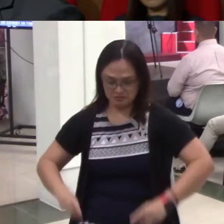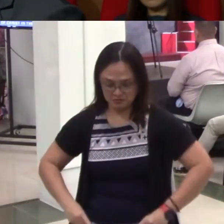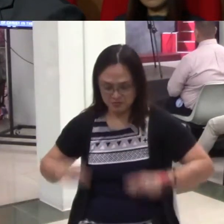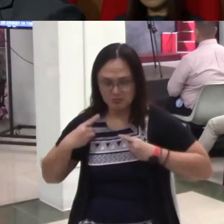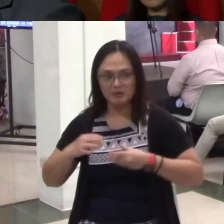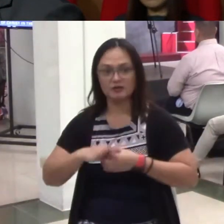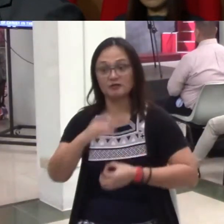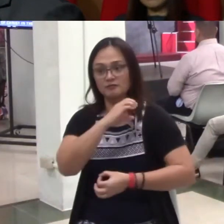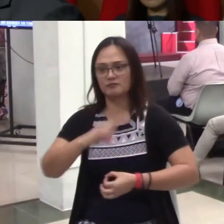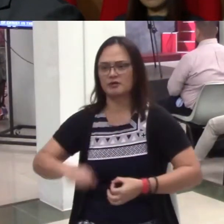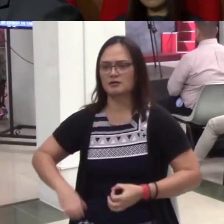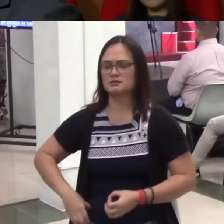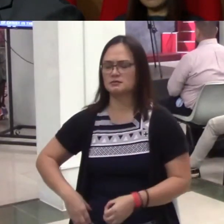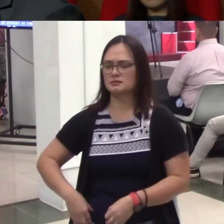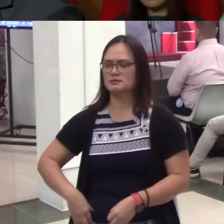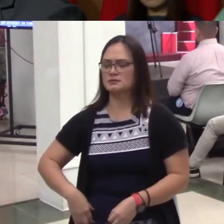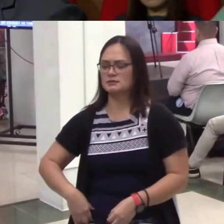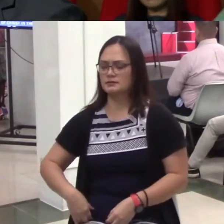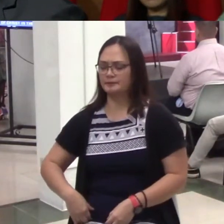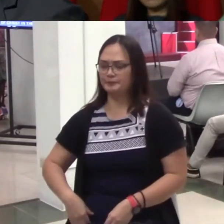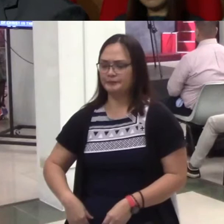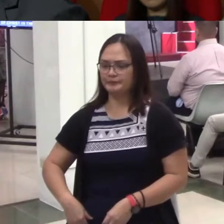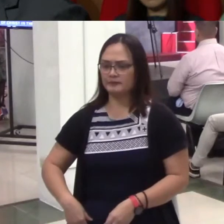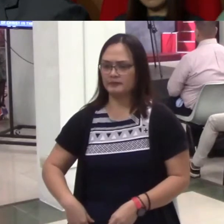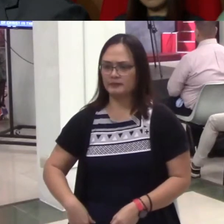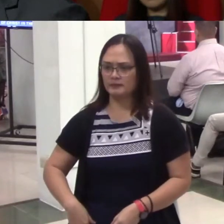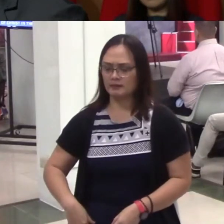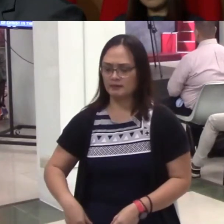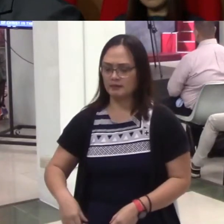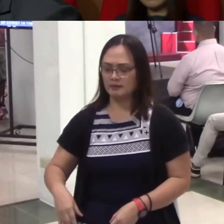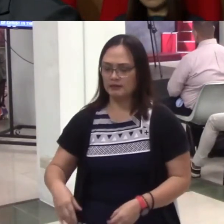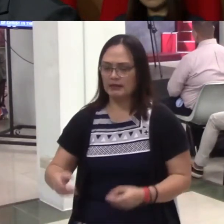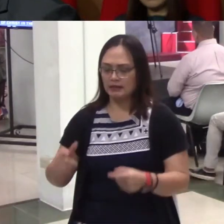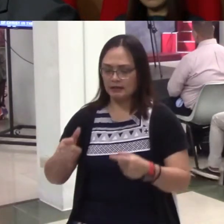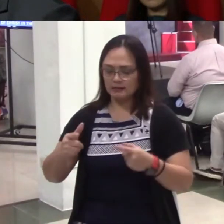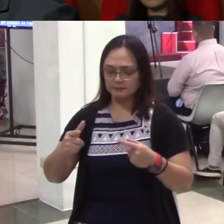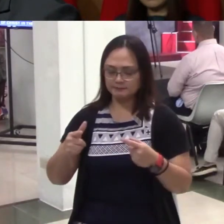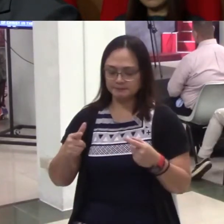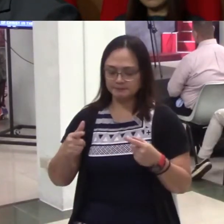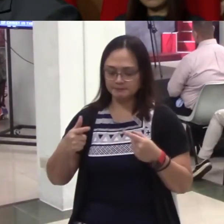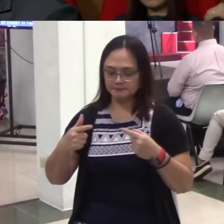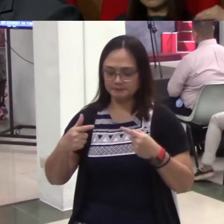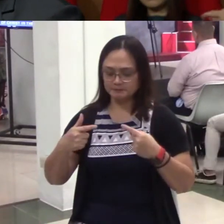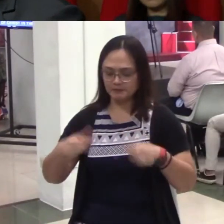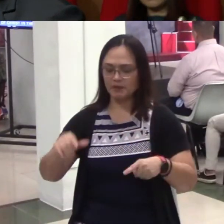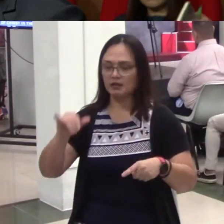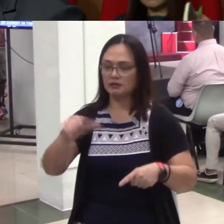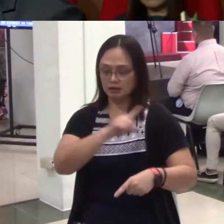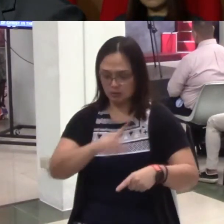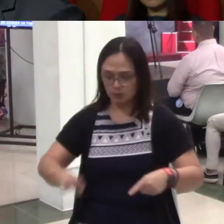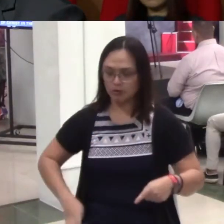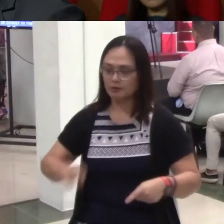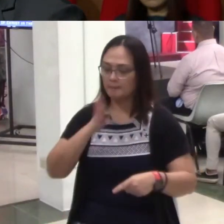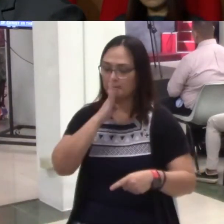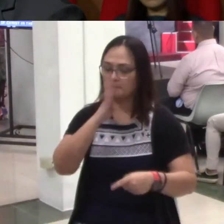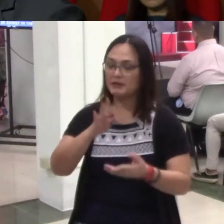seen and I'd like the Lord to be glorified and to constantly be glorified in us.